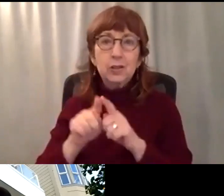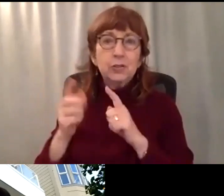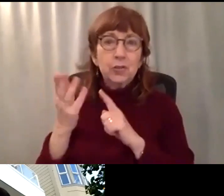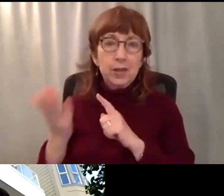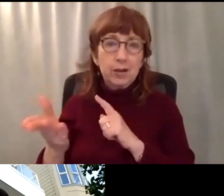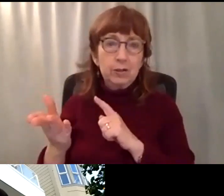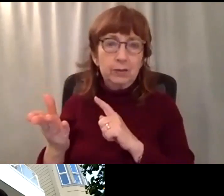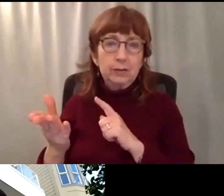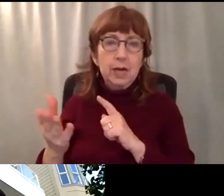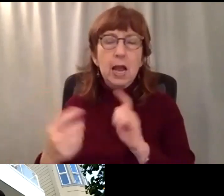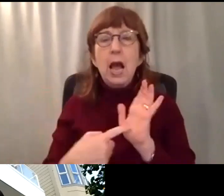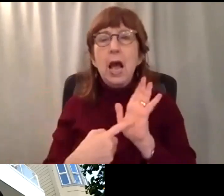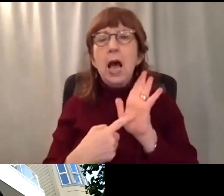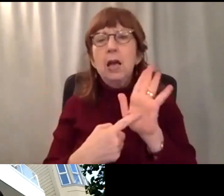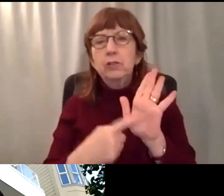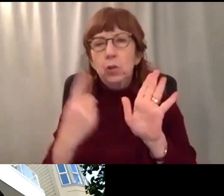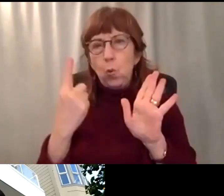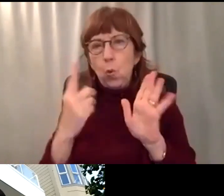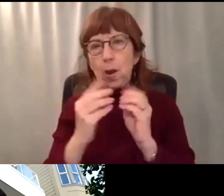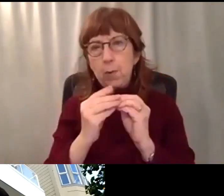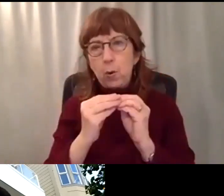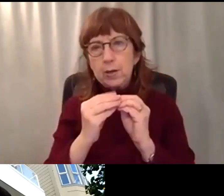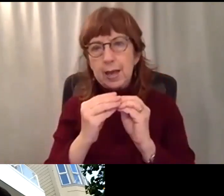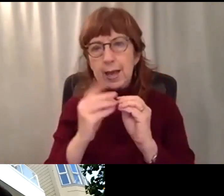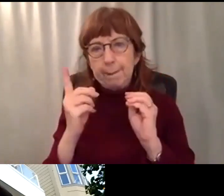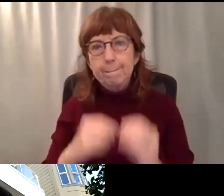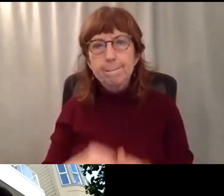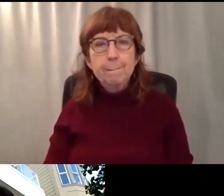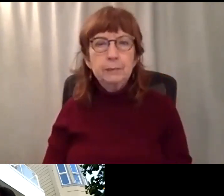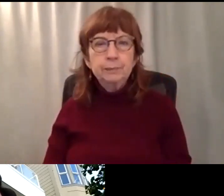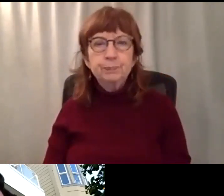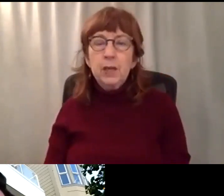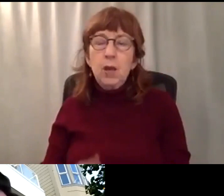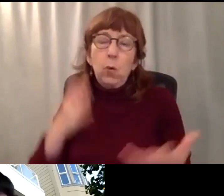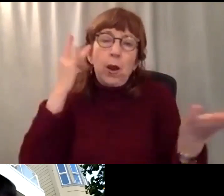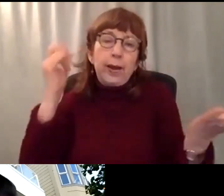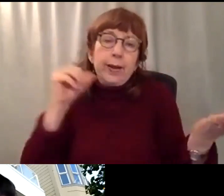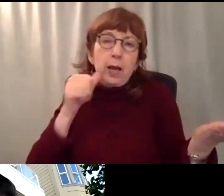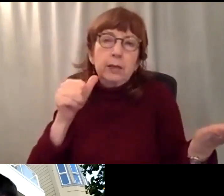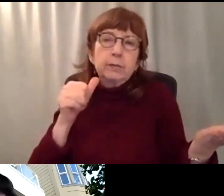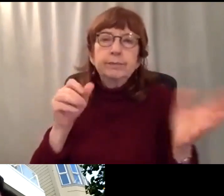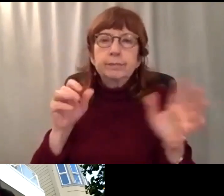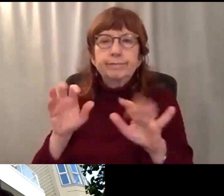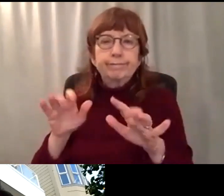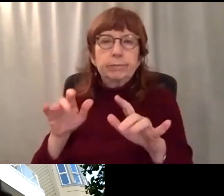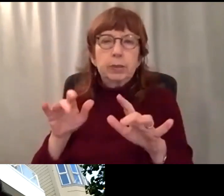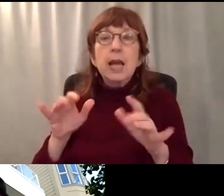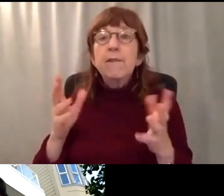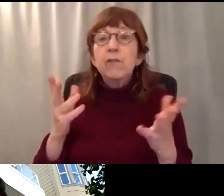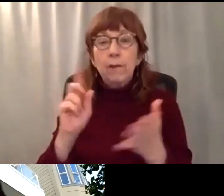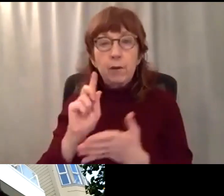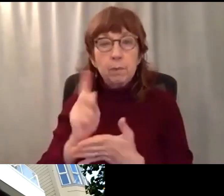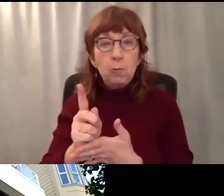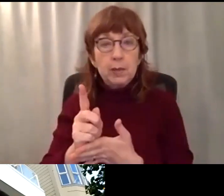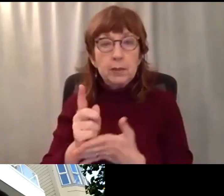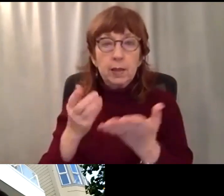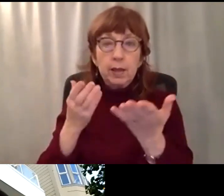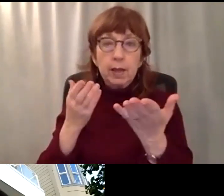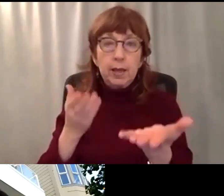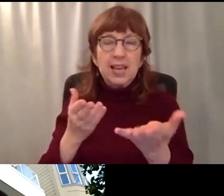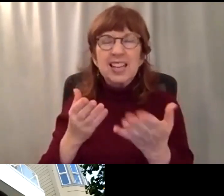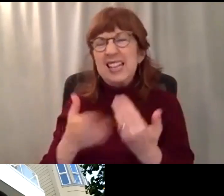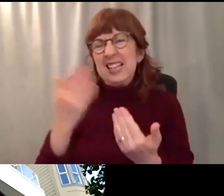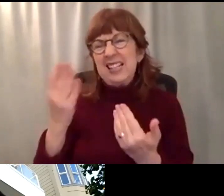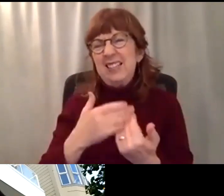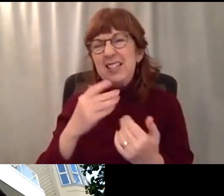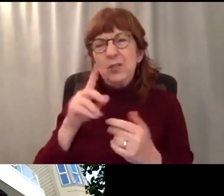gonna just share it one more time because, you know, why not? If you have a moment, it's just some easy